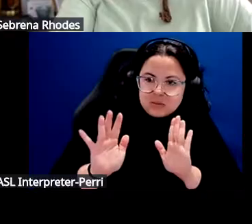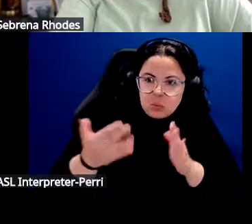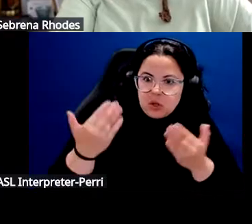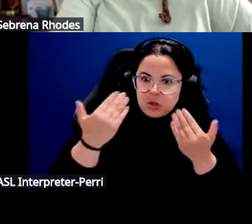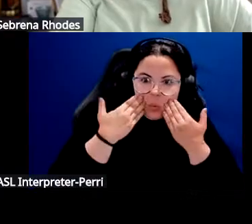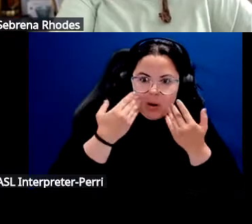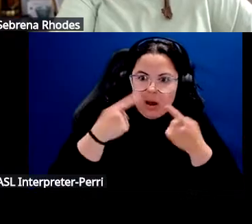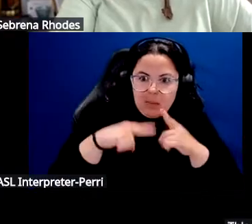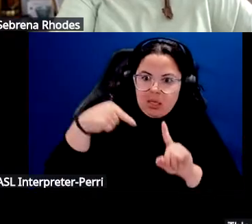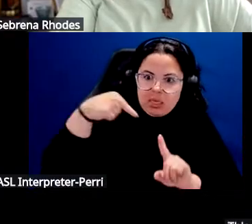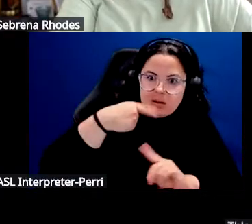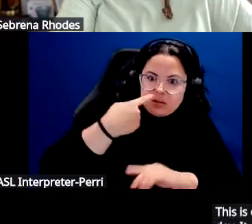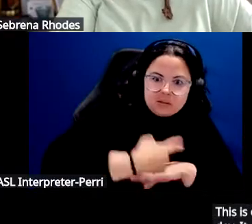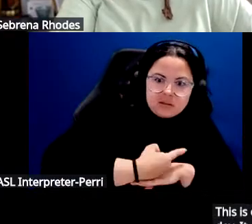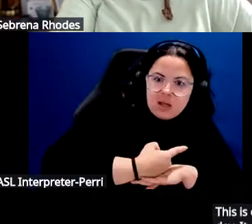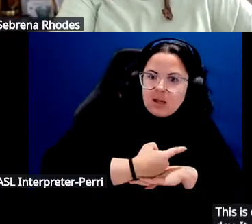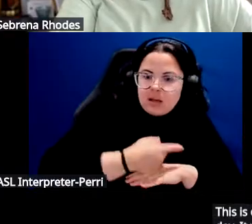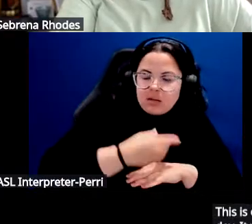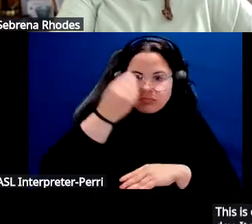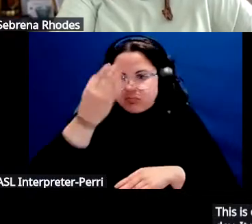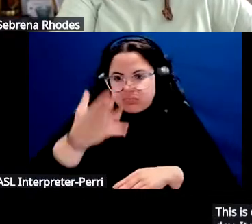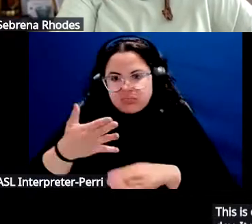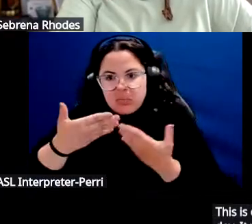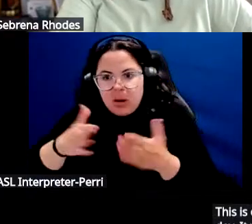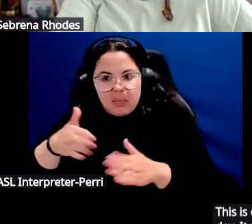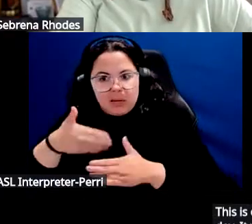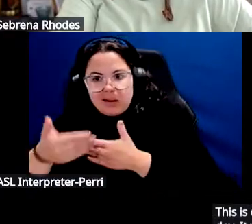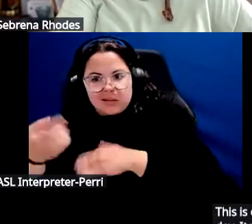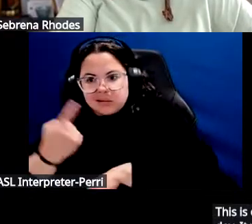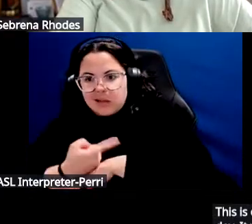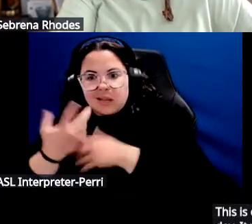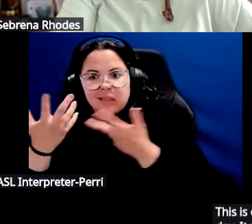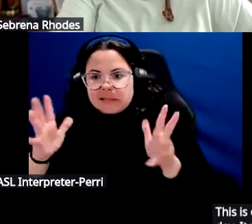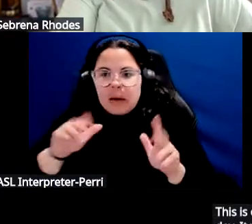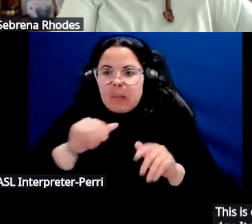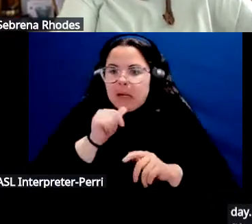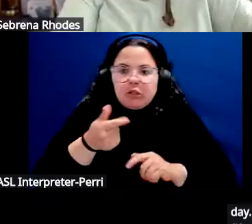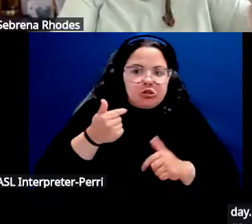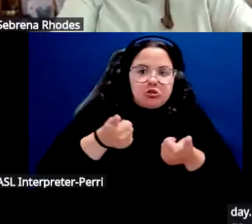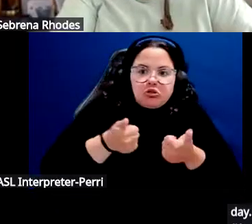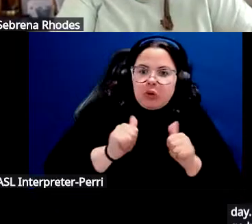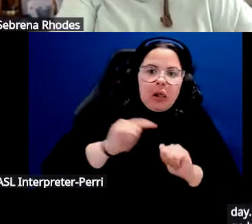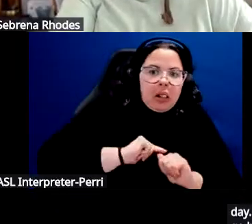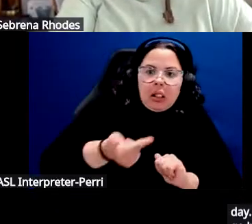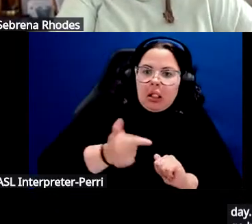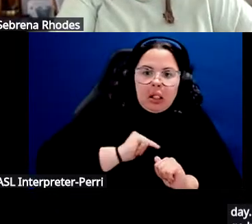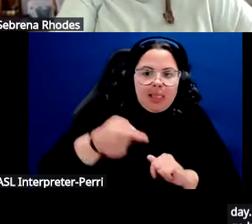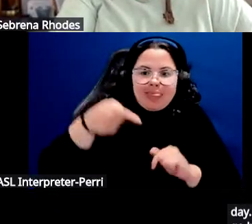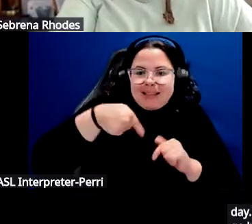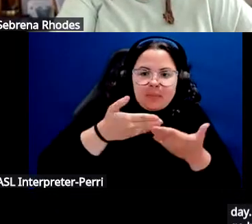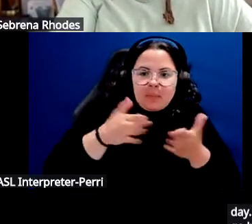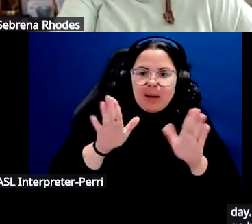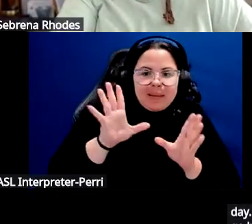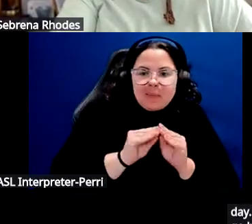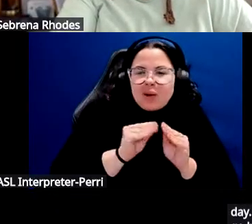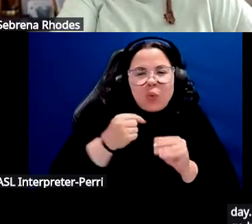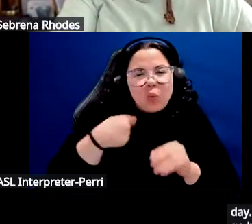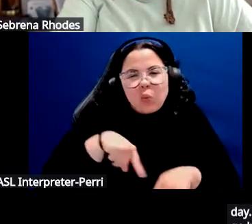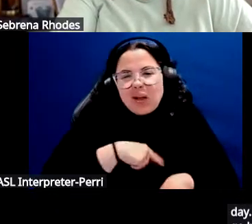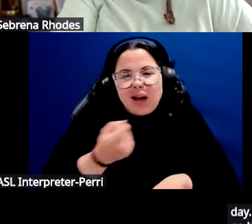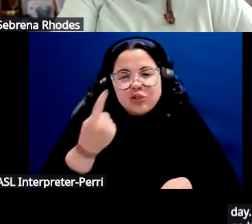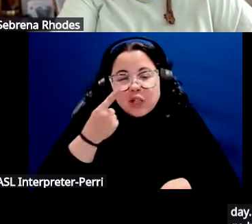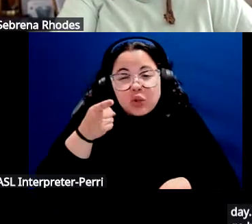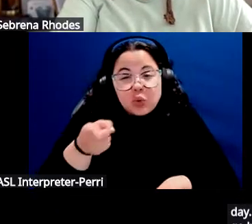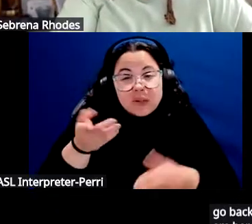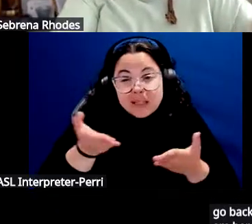on this day. It was noticed to the public on next day. That's it. So I'm not trying to go back and forth with you. This is a public meeting. We do understand that you are here.